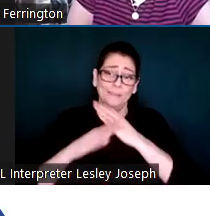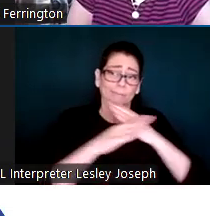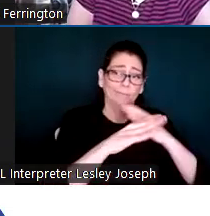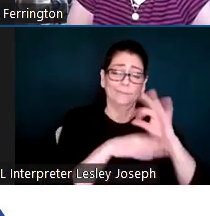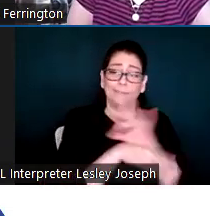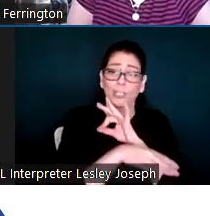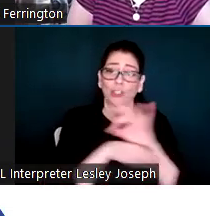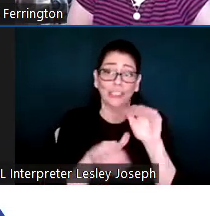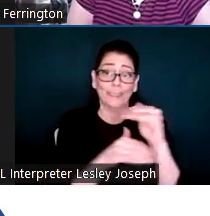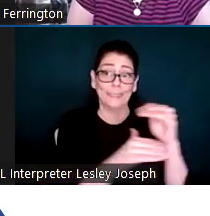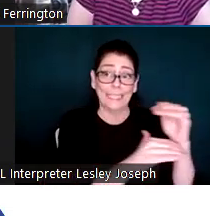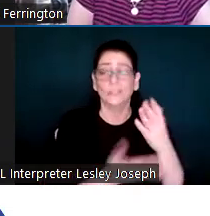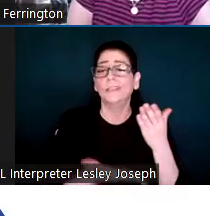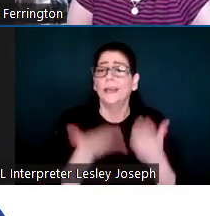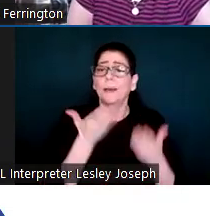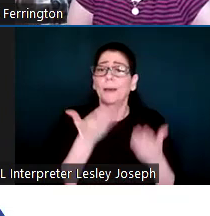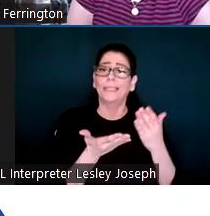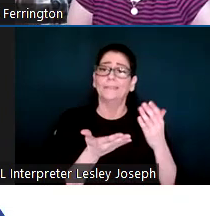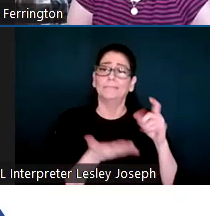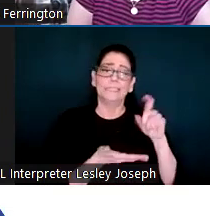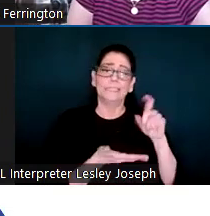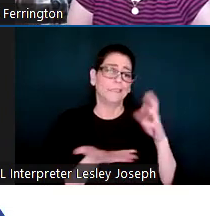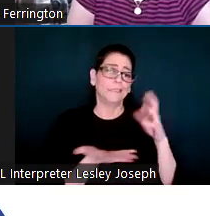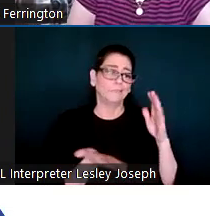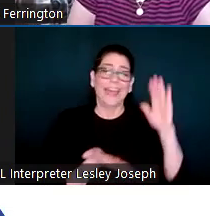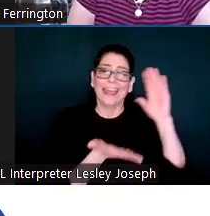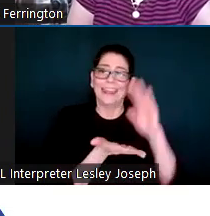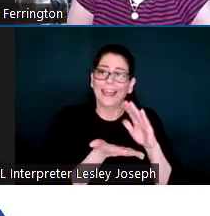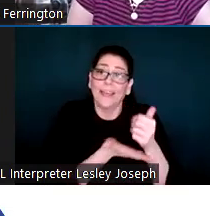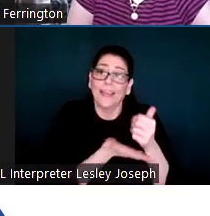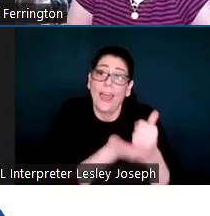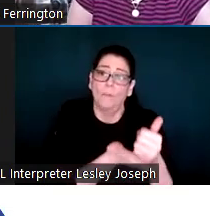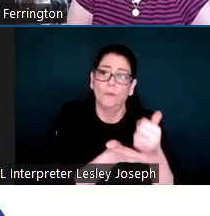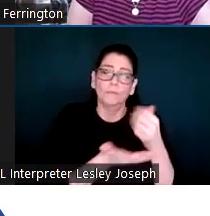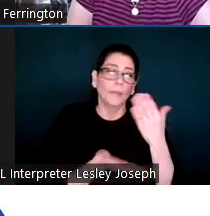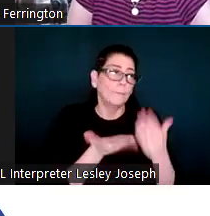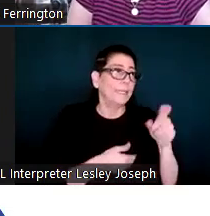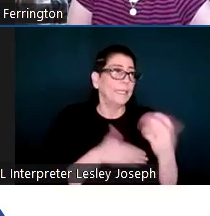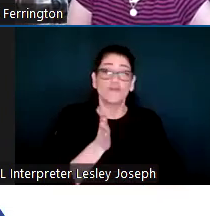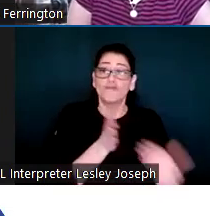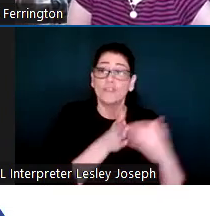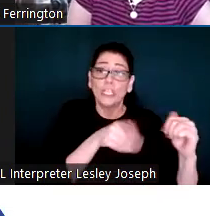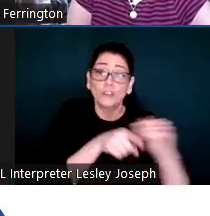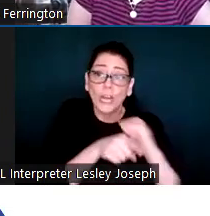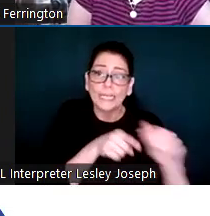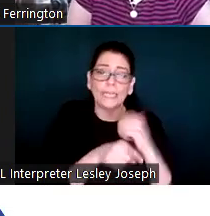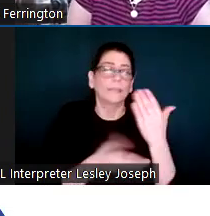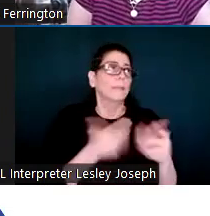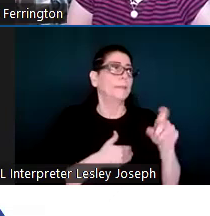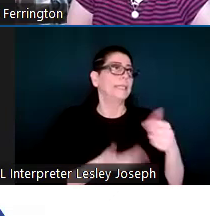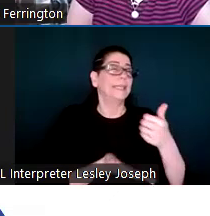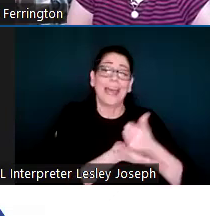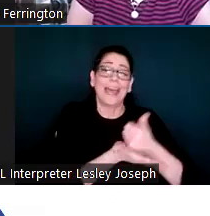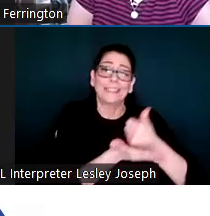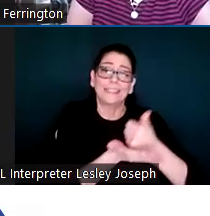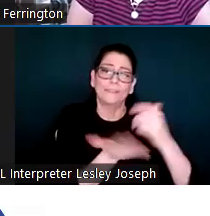limitations may need a lighter touch with employment supports. They might need retraining. They might need assistive technology. They